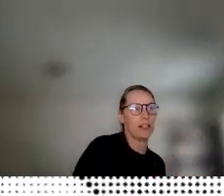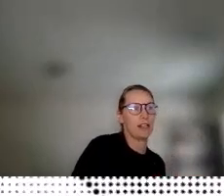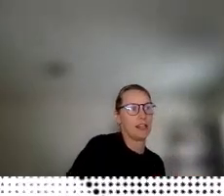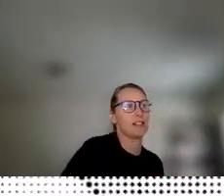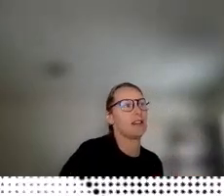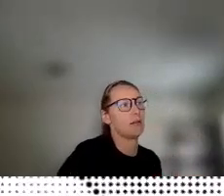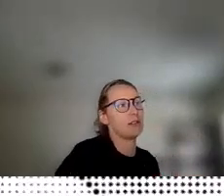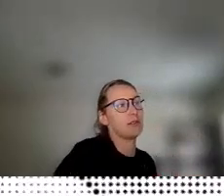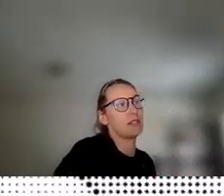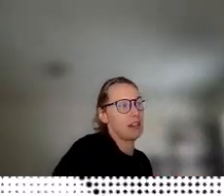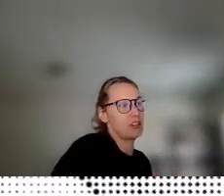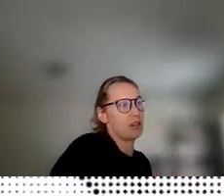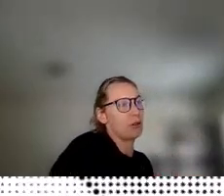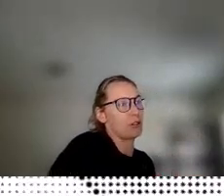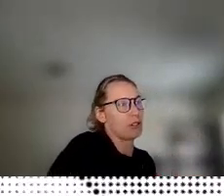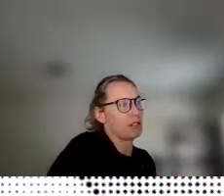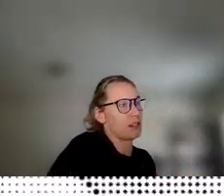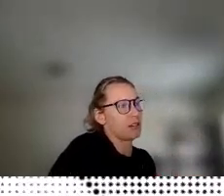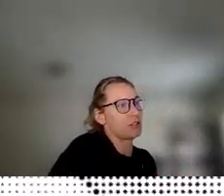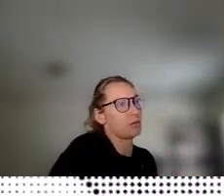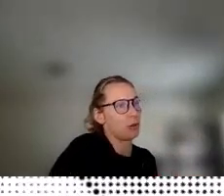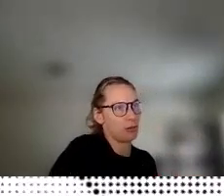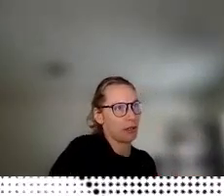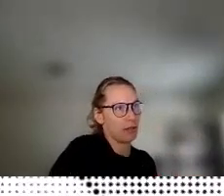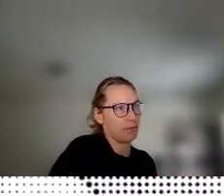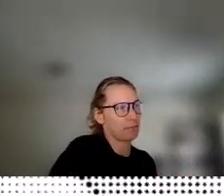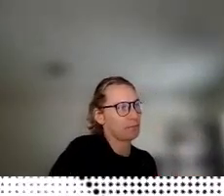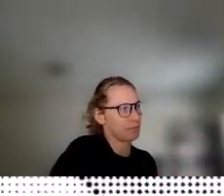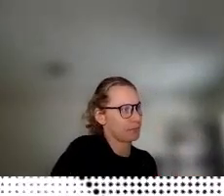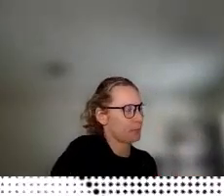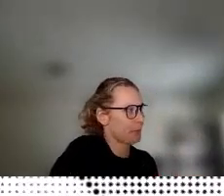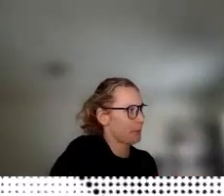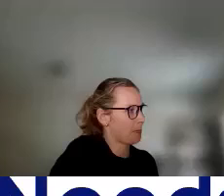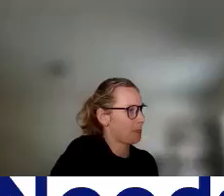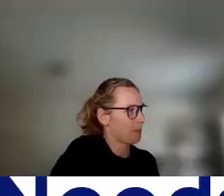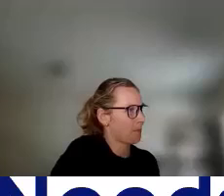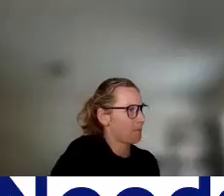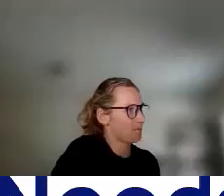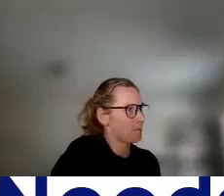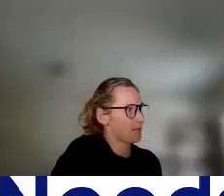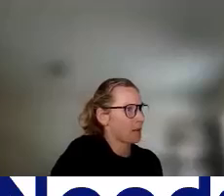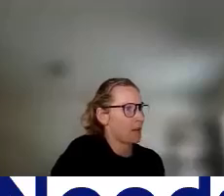and coordinating a CwCHN person-centered support plan.